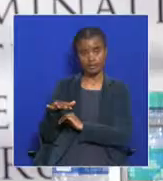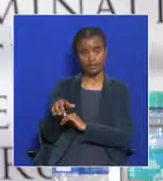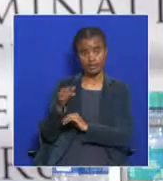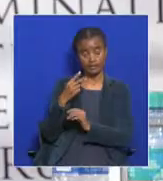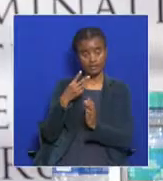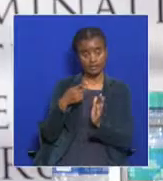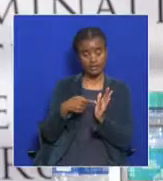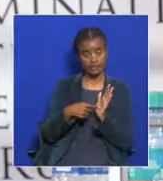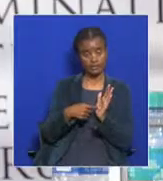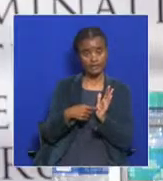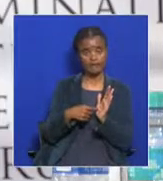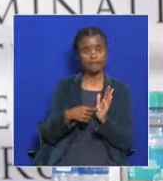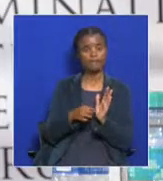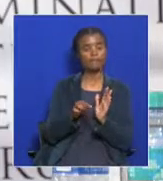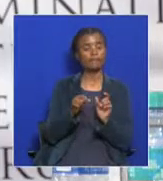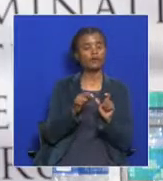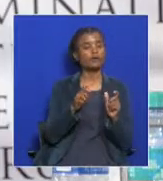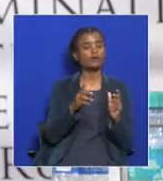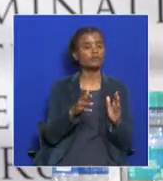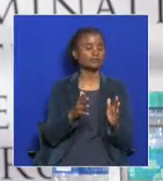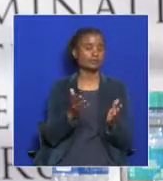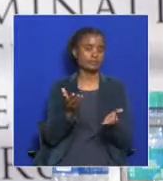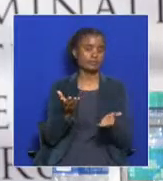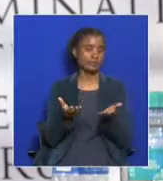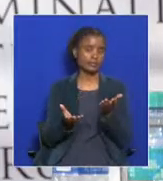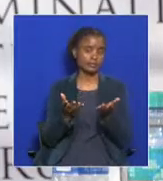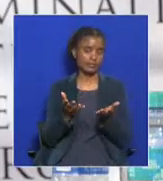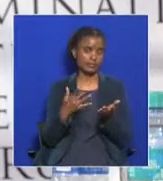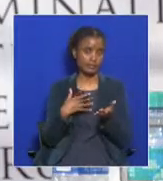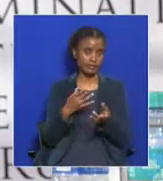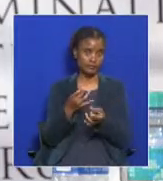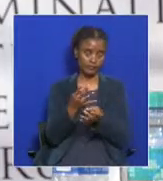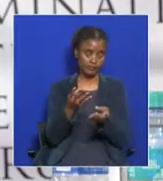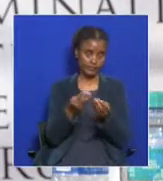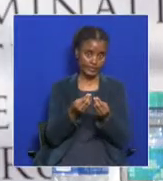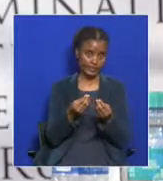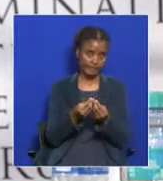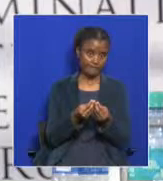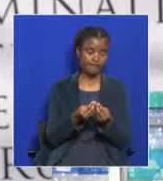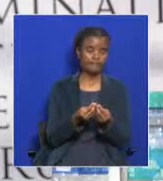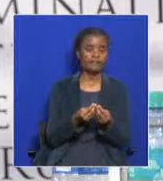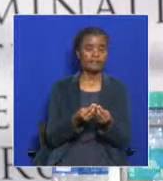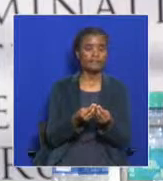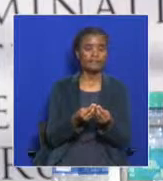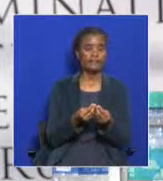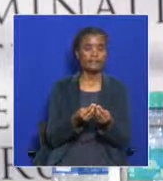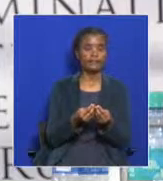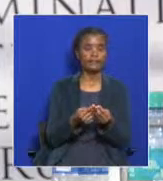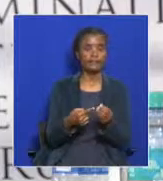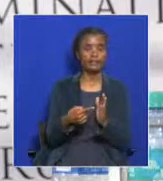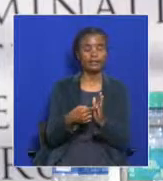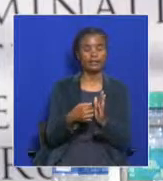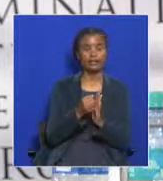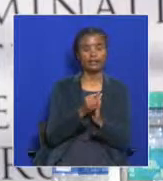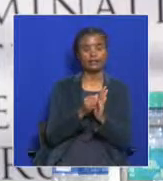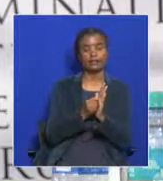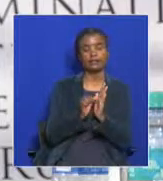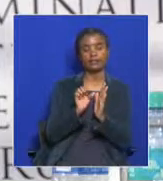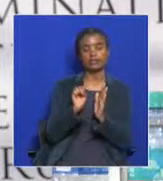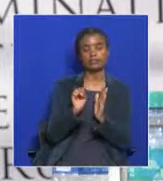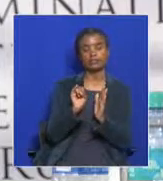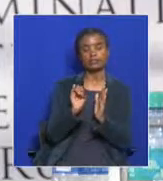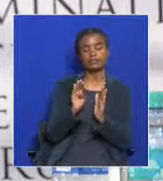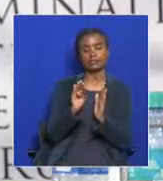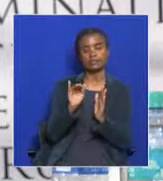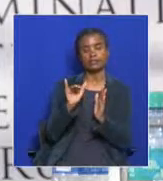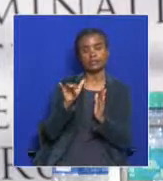Commissioner, maybe I want to point out something. I hope Yes, I'm not please being do. forward. This is Brigadier Spear. It's not the